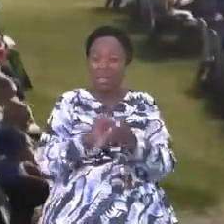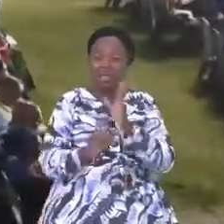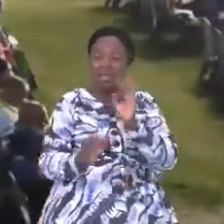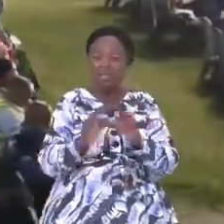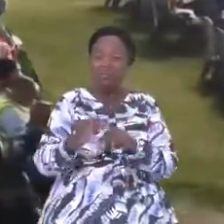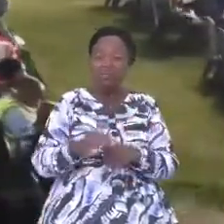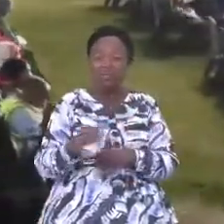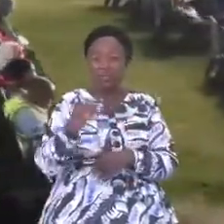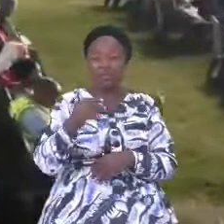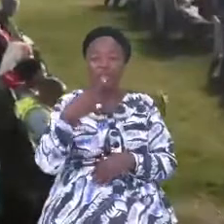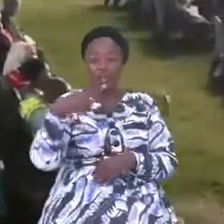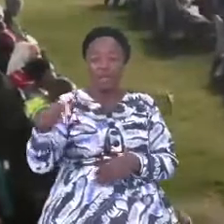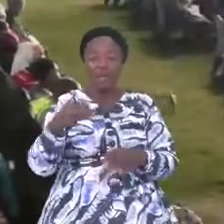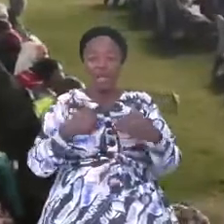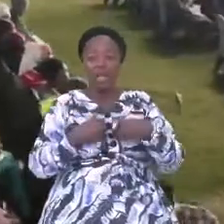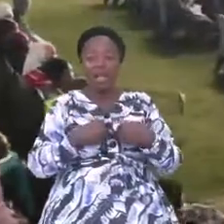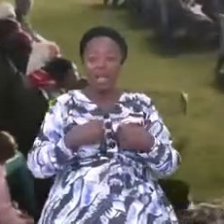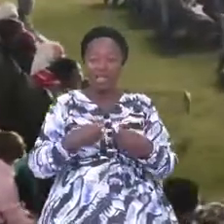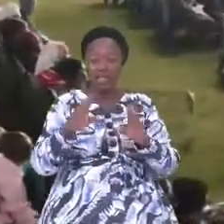beaten